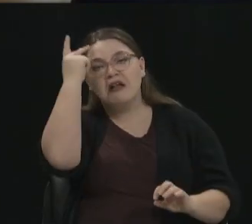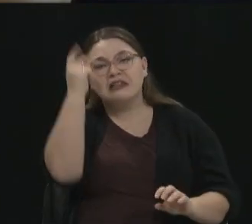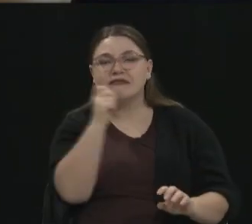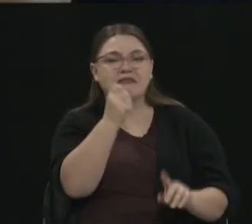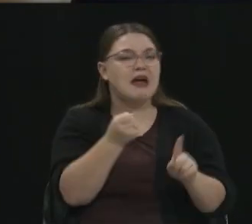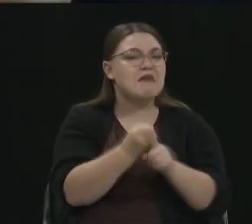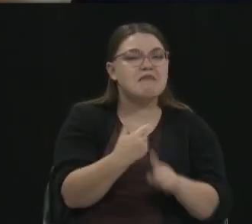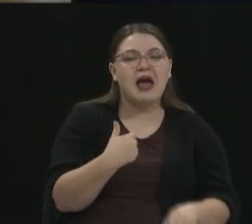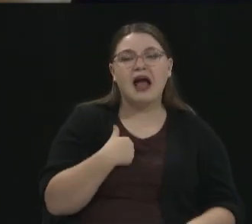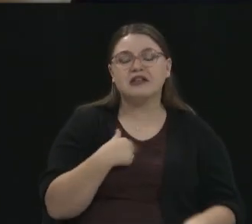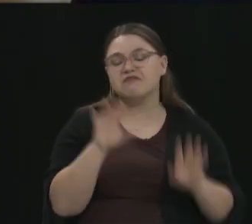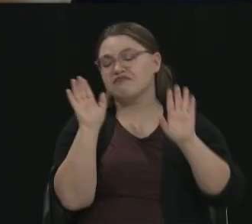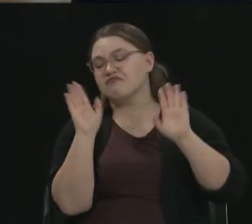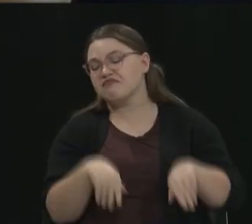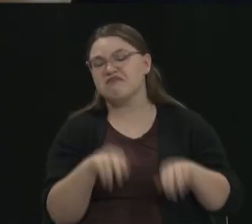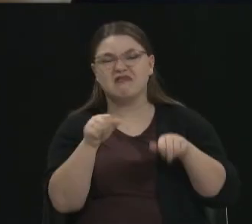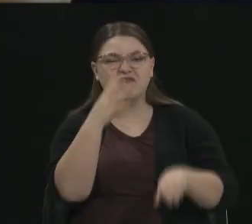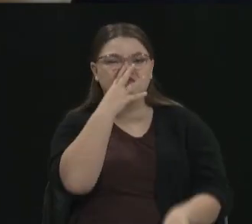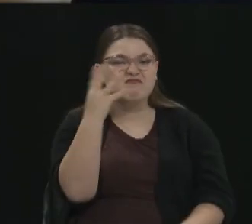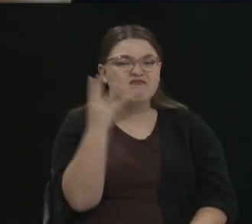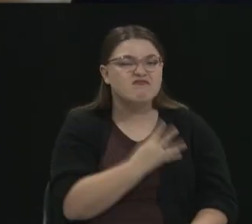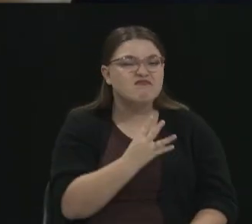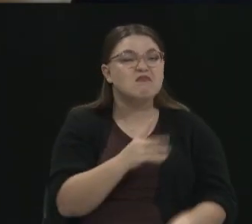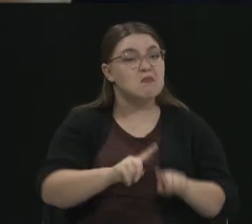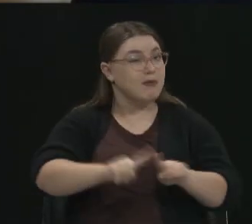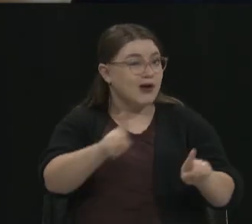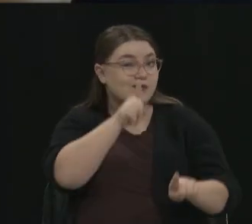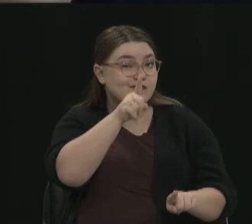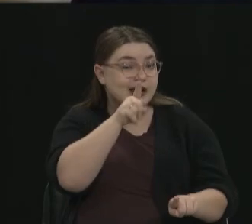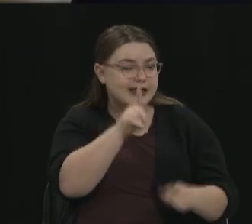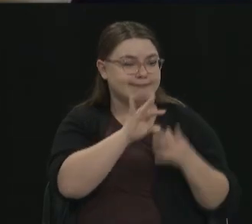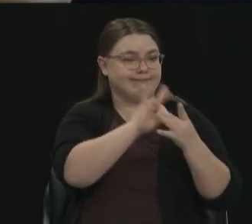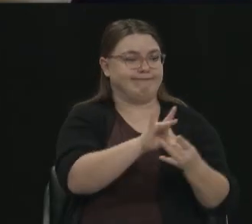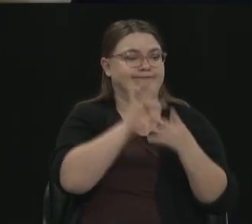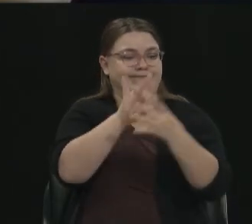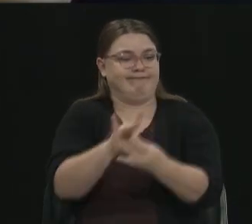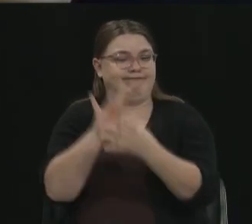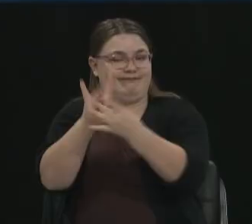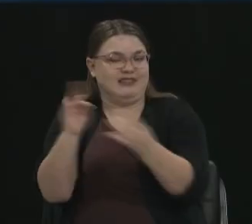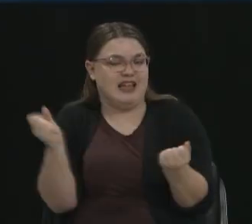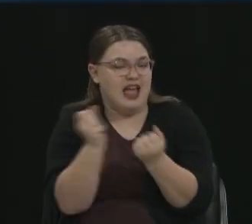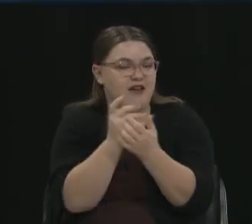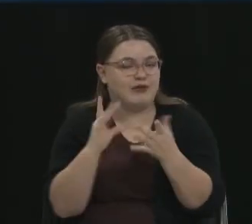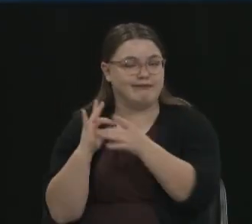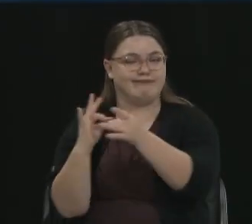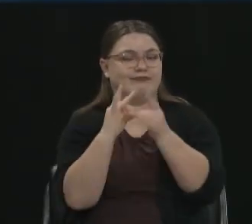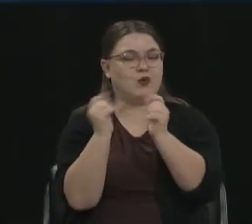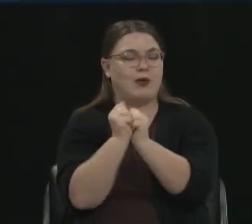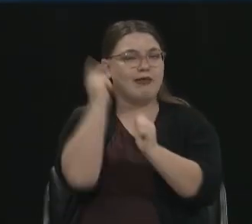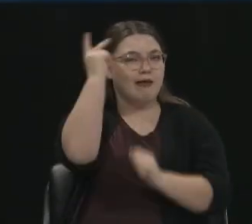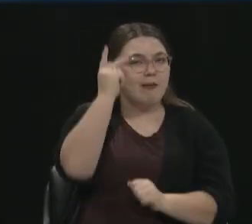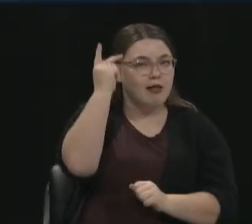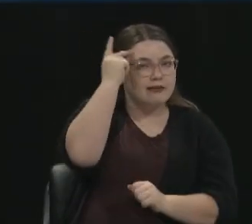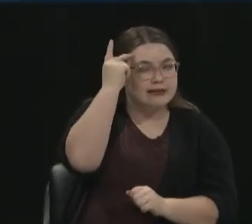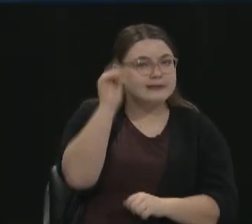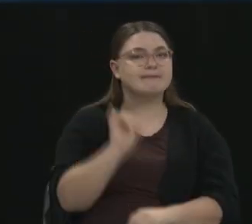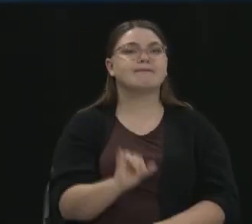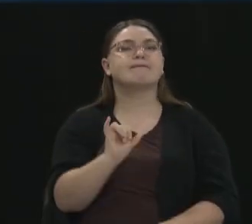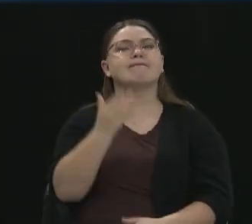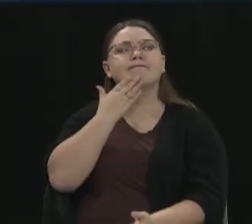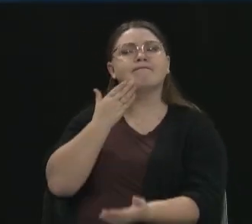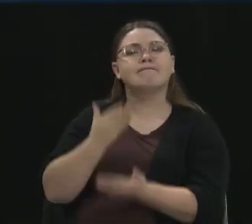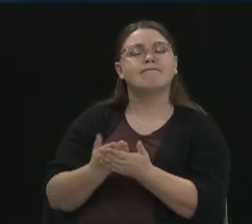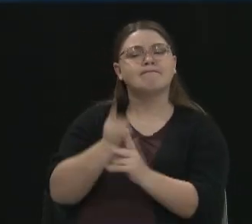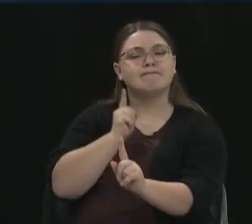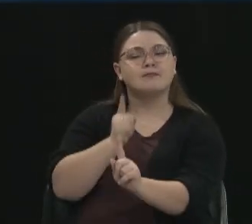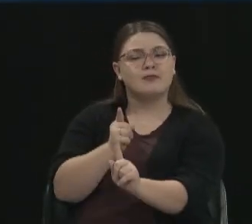And so try to make those connections about how it affects you. That's really a great connection, and actually relates in some ways to